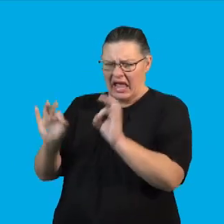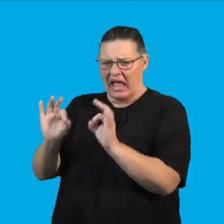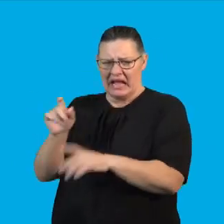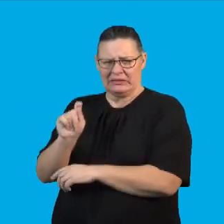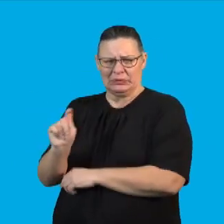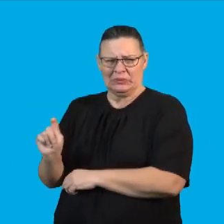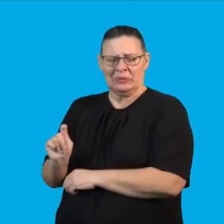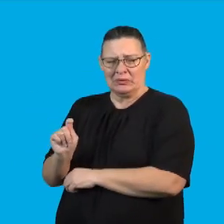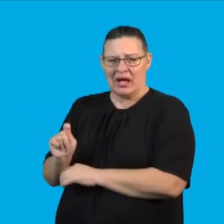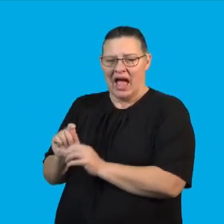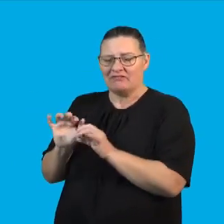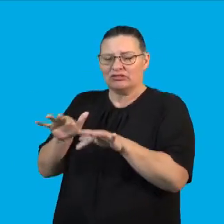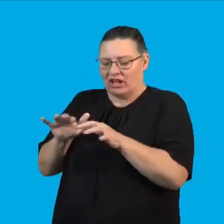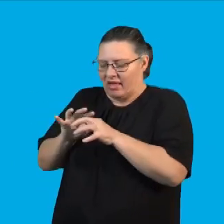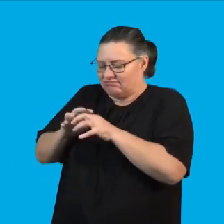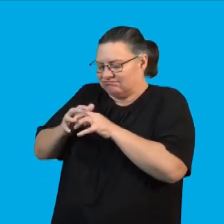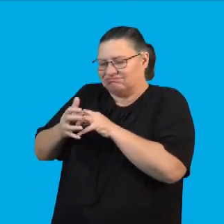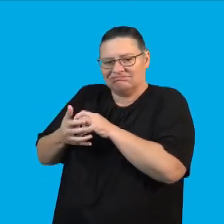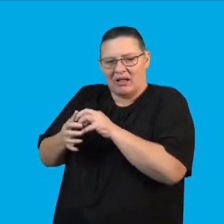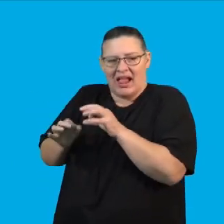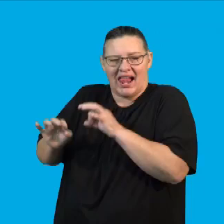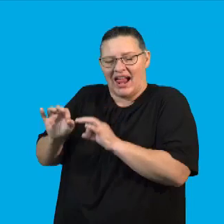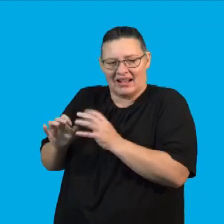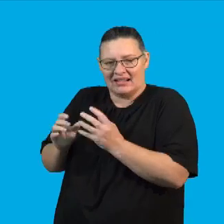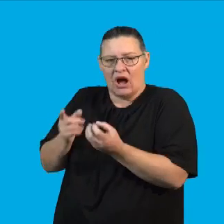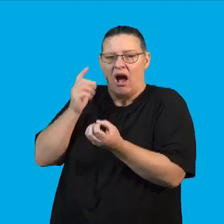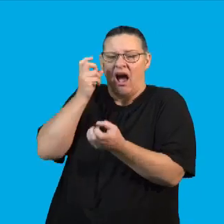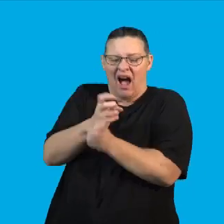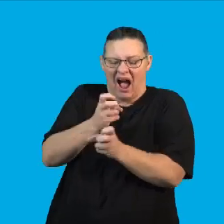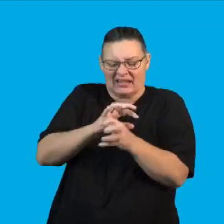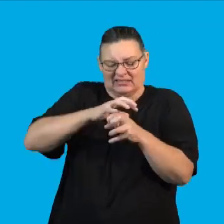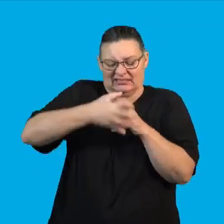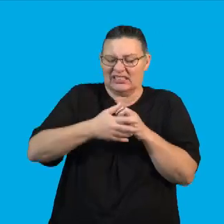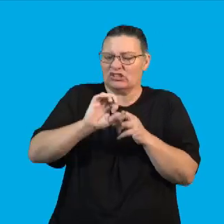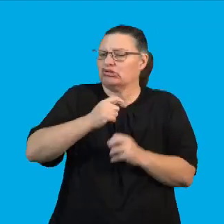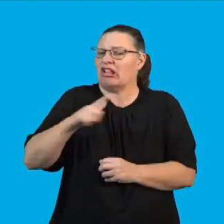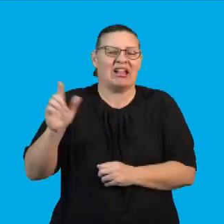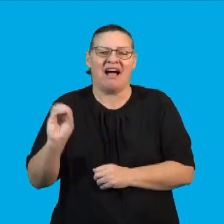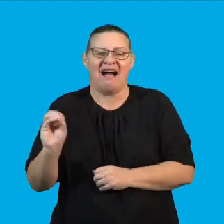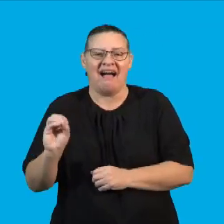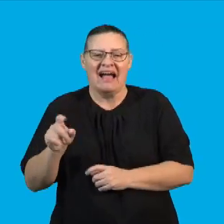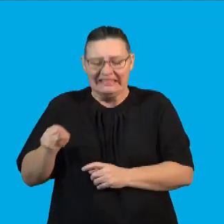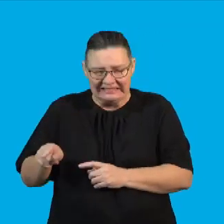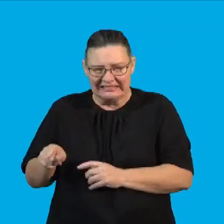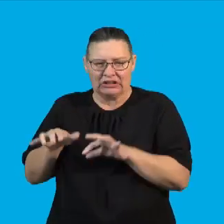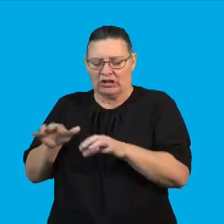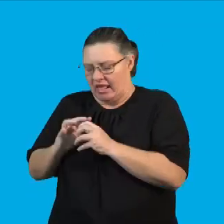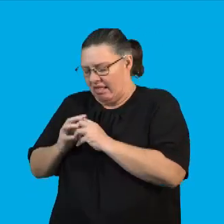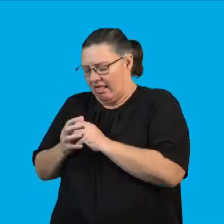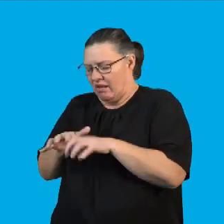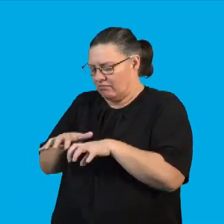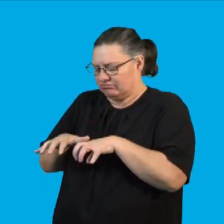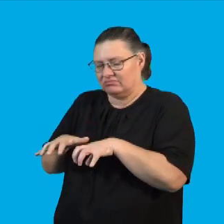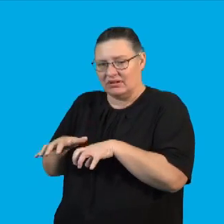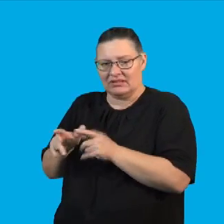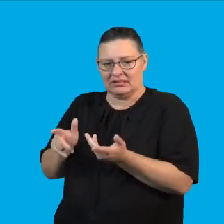them. It's a lot of them. They have got jelly coatings. They are not like these ones, which you can see the shells